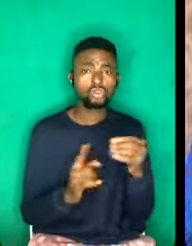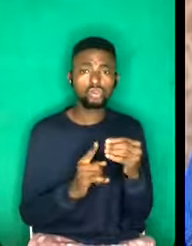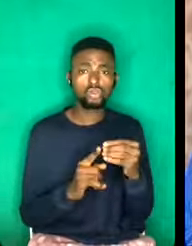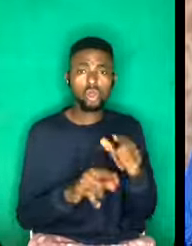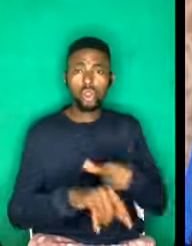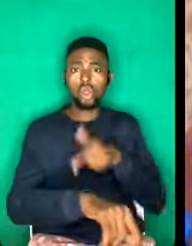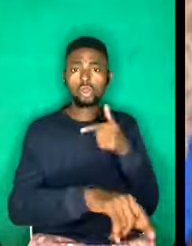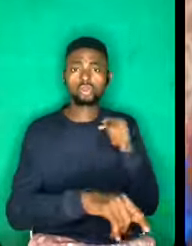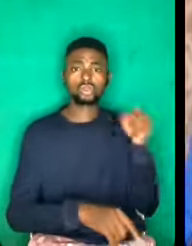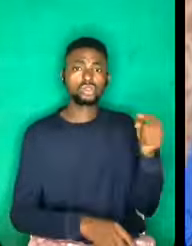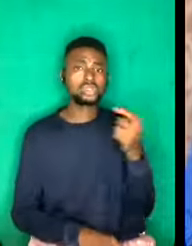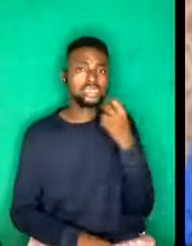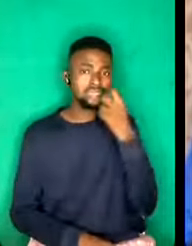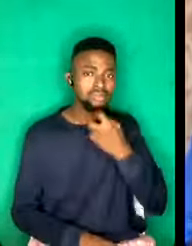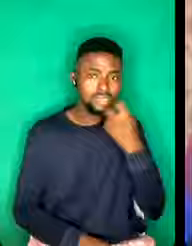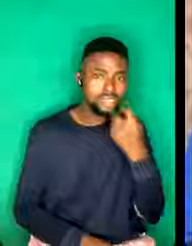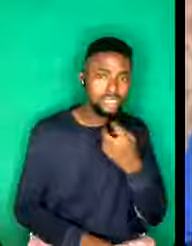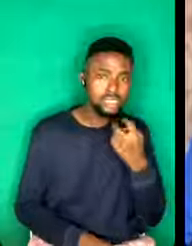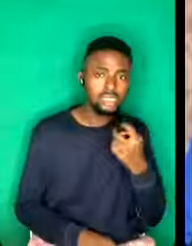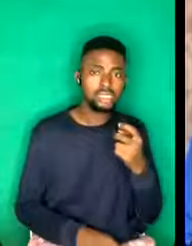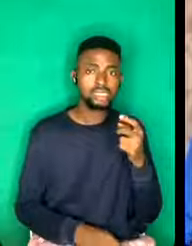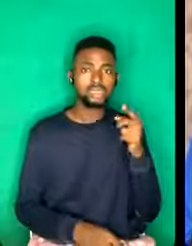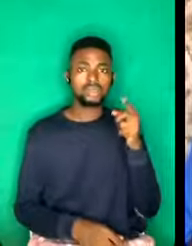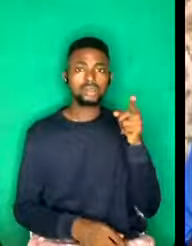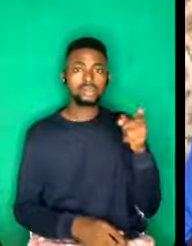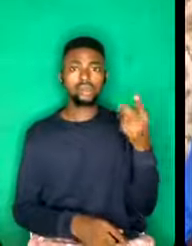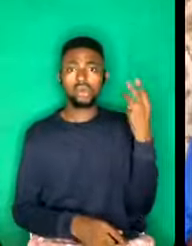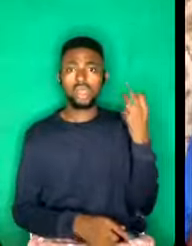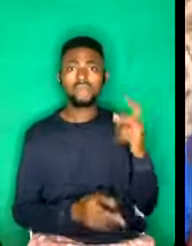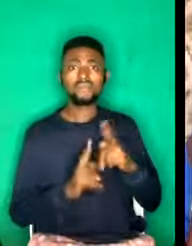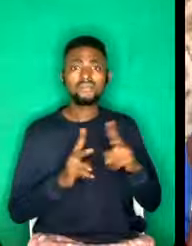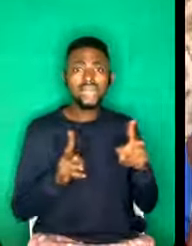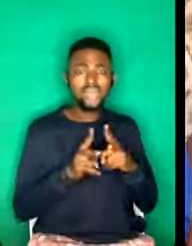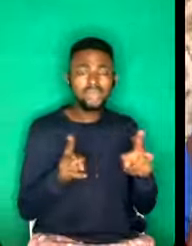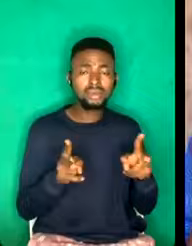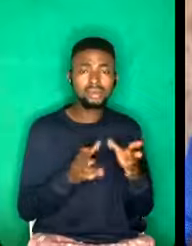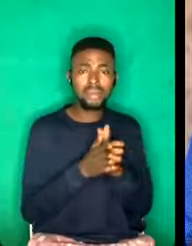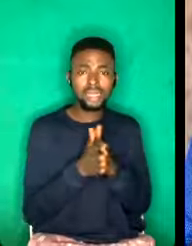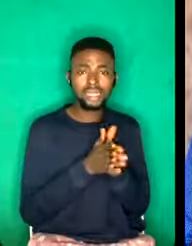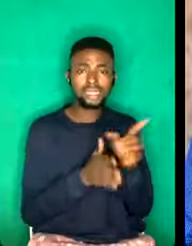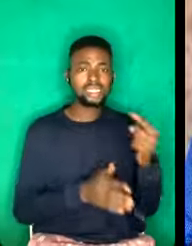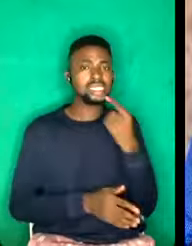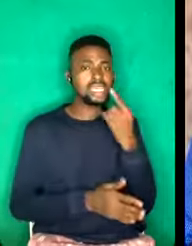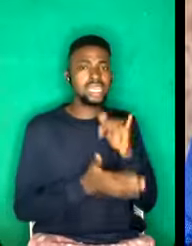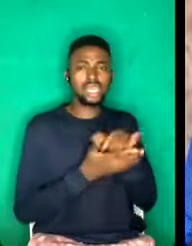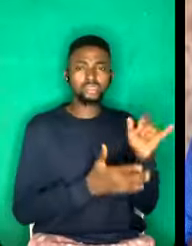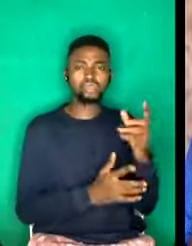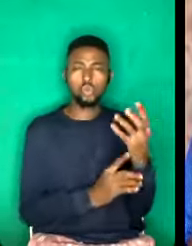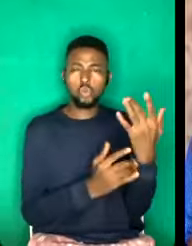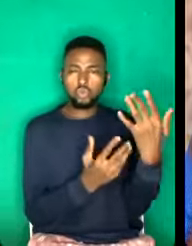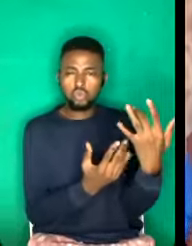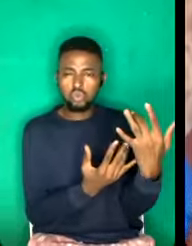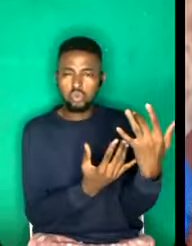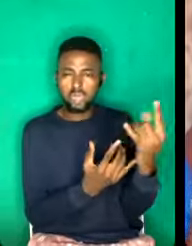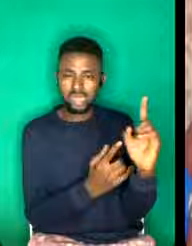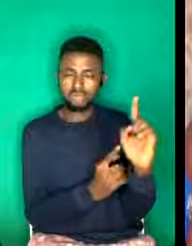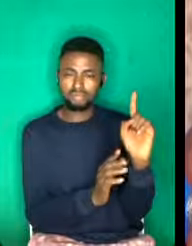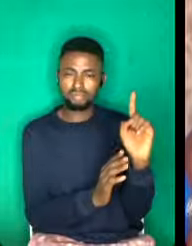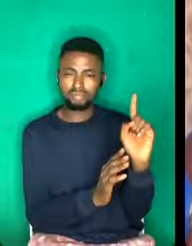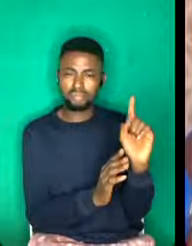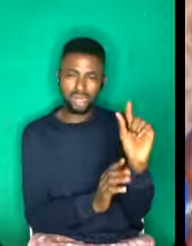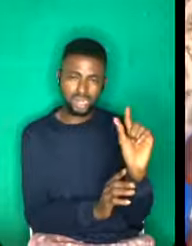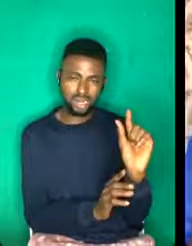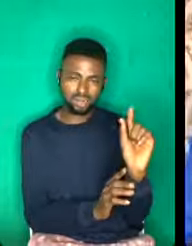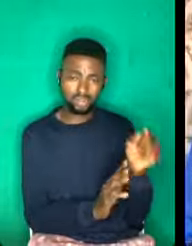were speaking and you were very passionate, and Mr. Bayo said you should hold on a little bit so he can